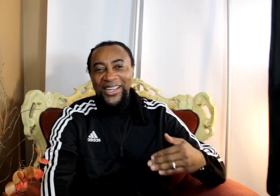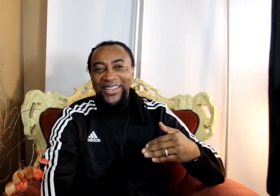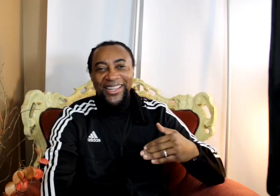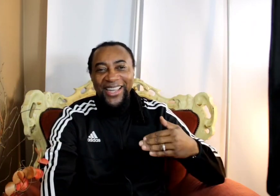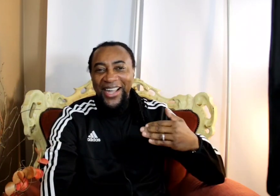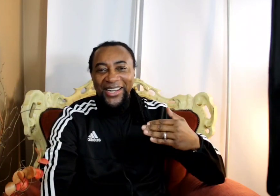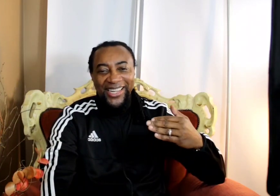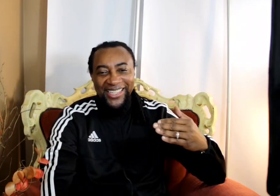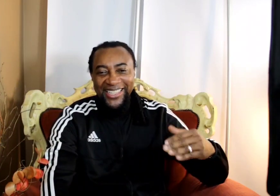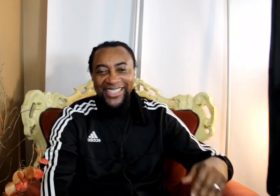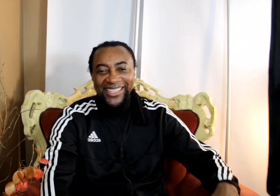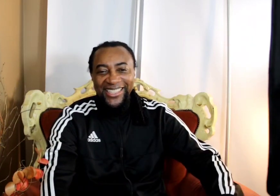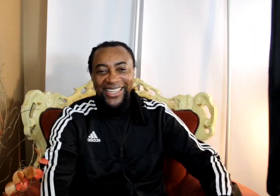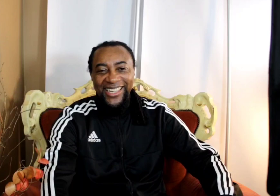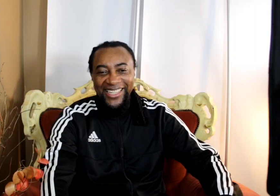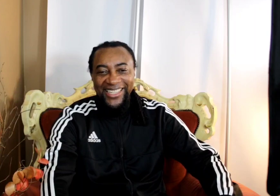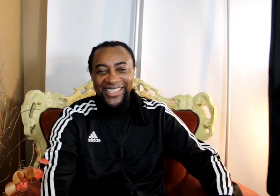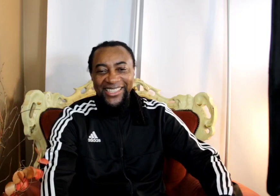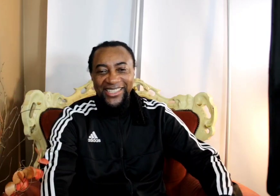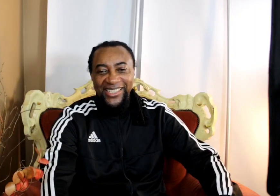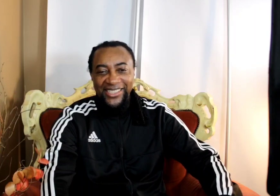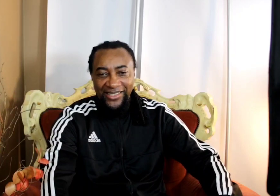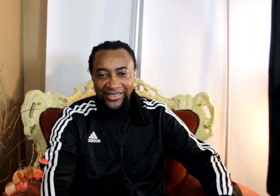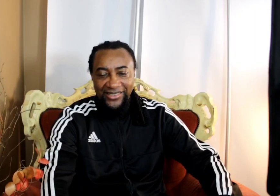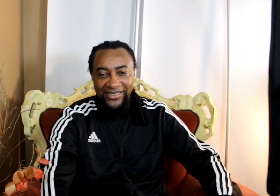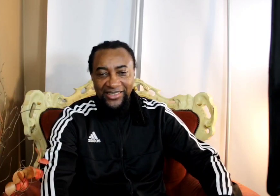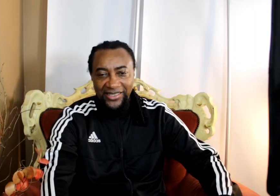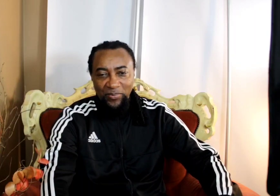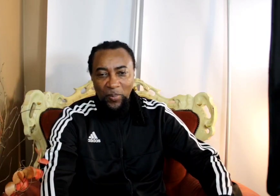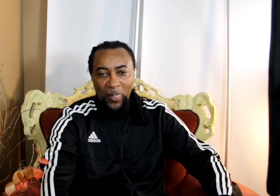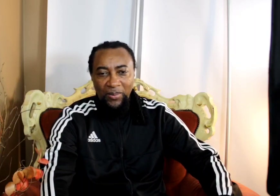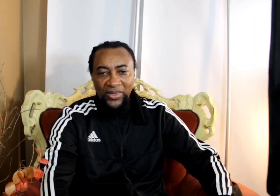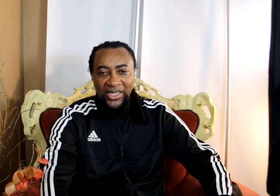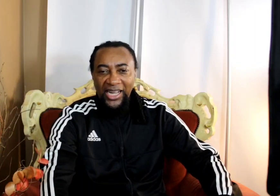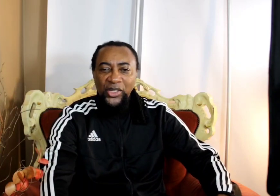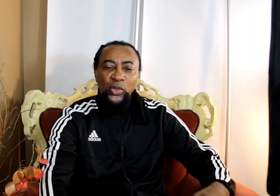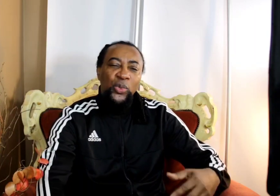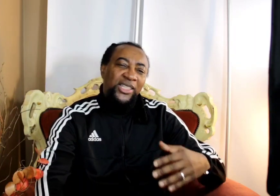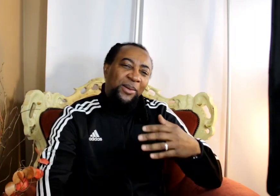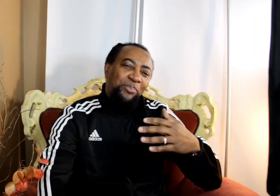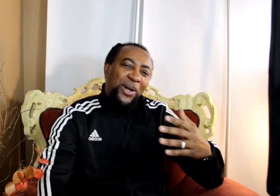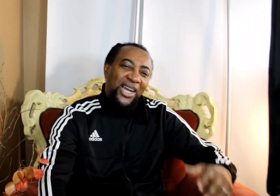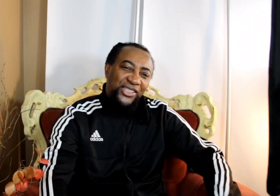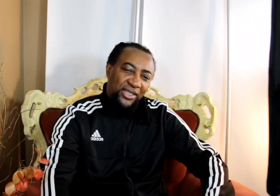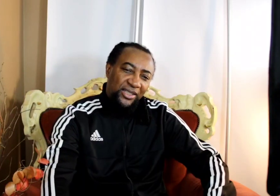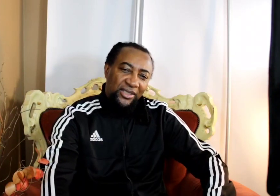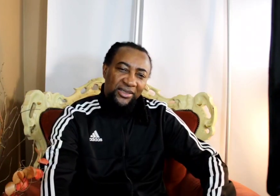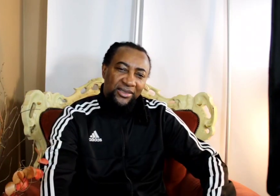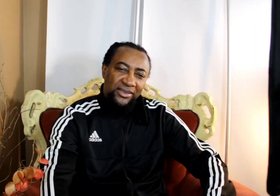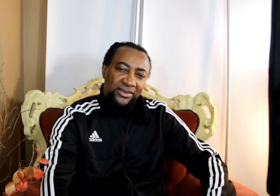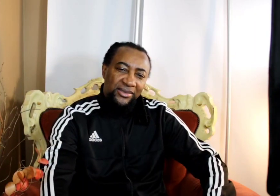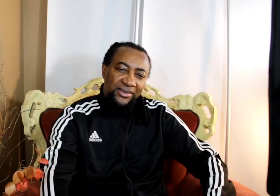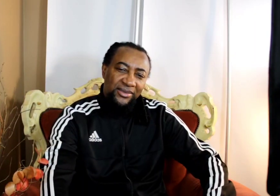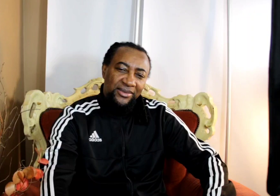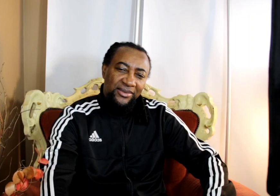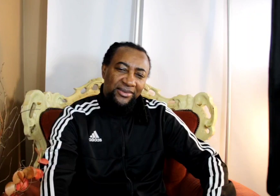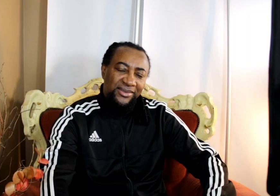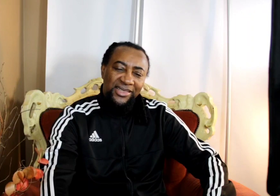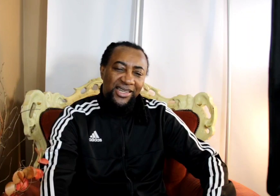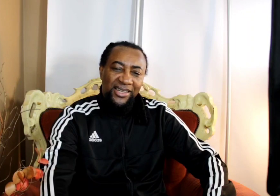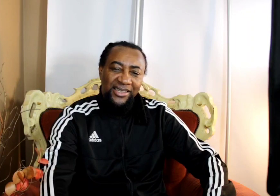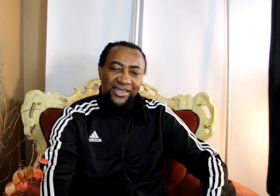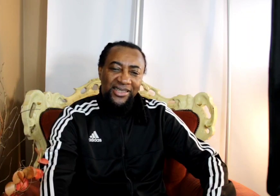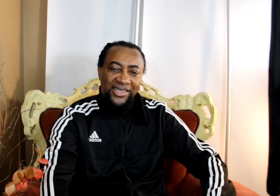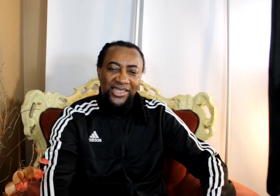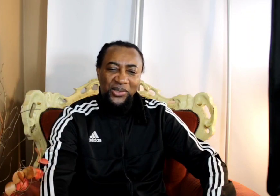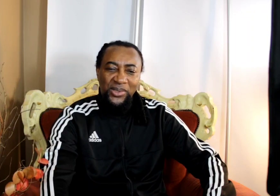I want a clean cut, you know? I don't want a partial cut.